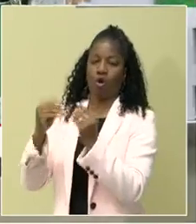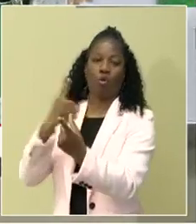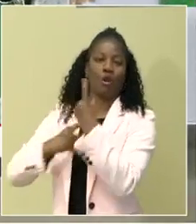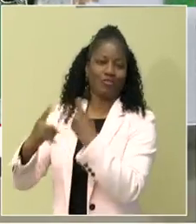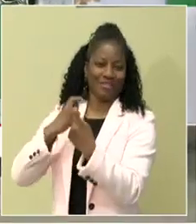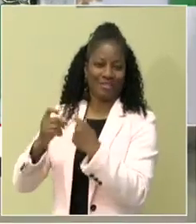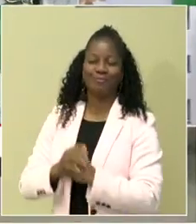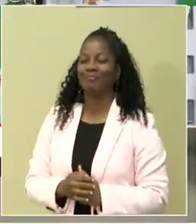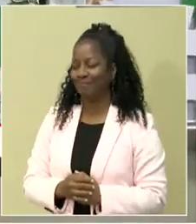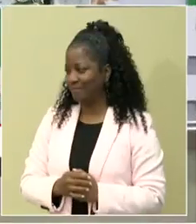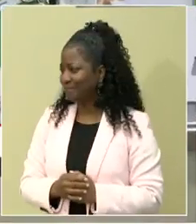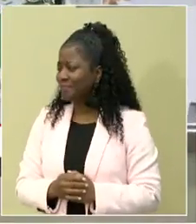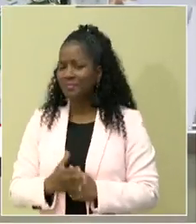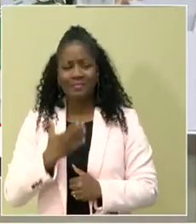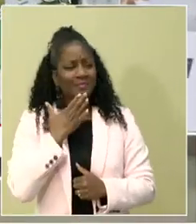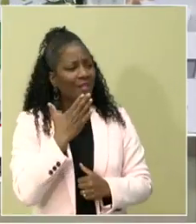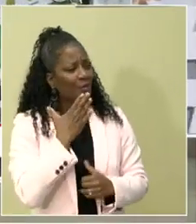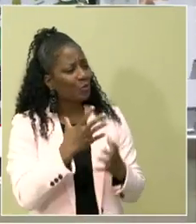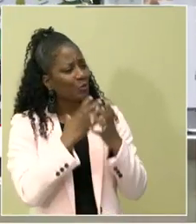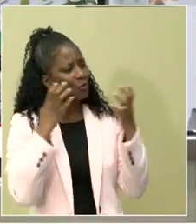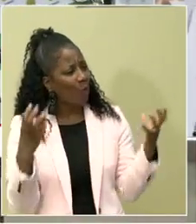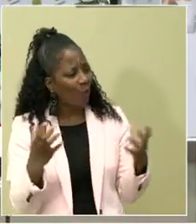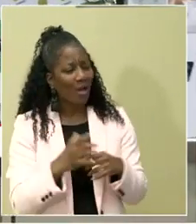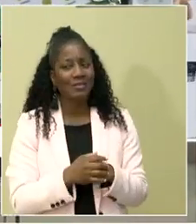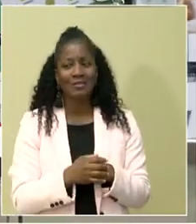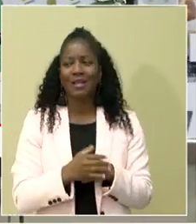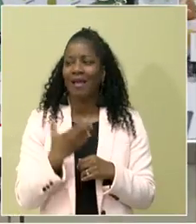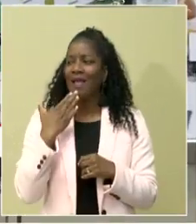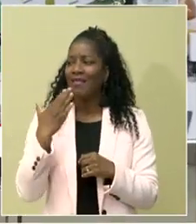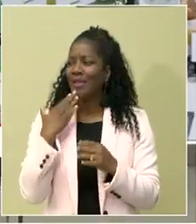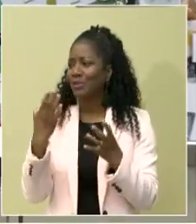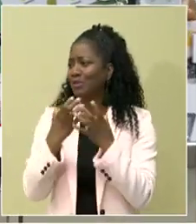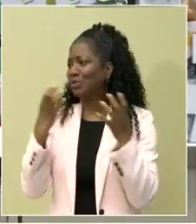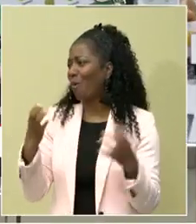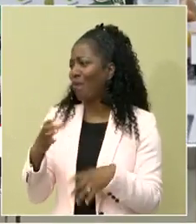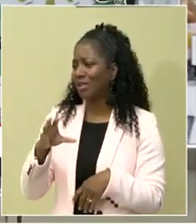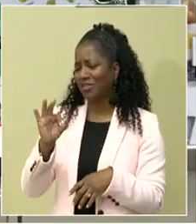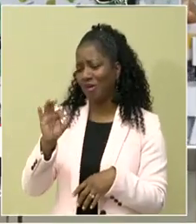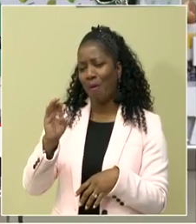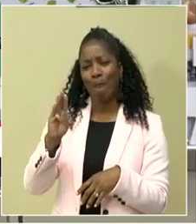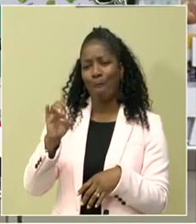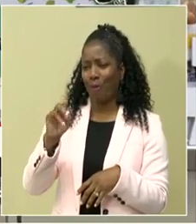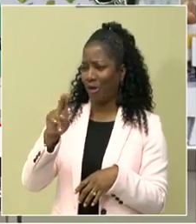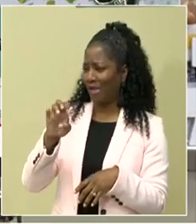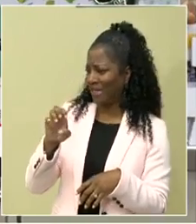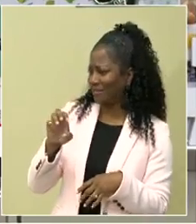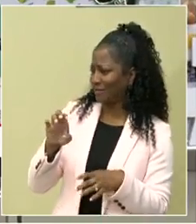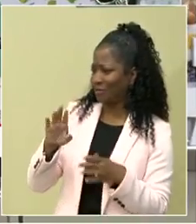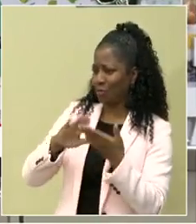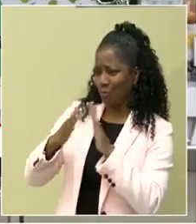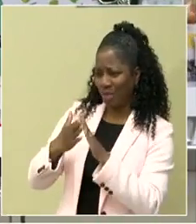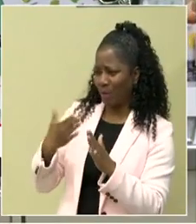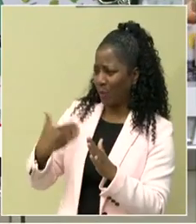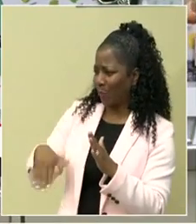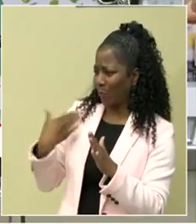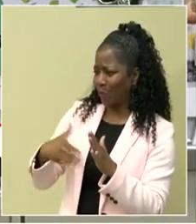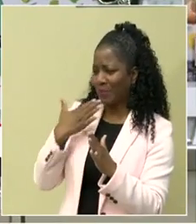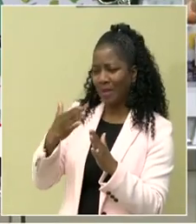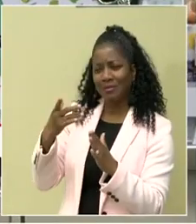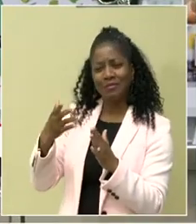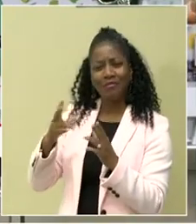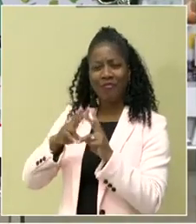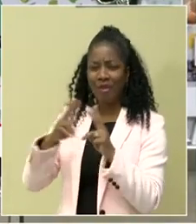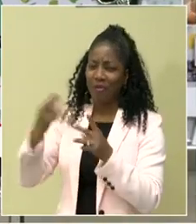Thank you so much, Mayor. And thank you, Bernice Fontenot. Y'all are always so welcoming, and this is really the